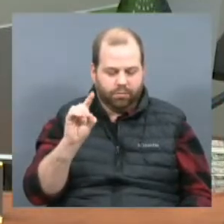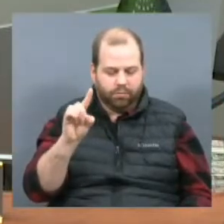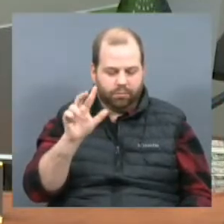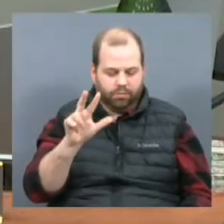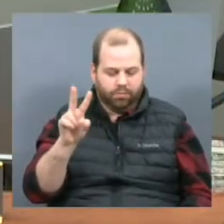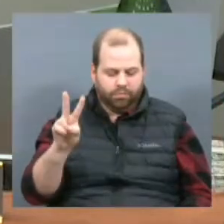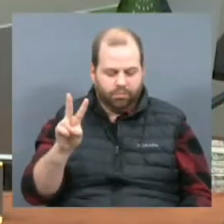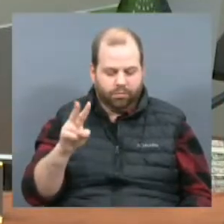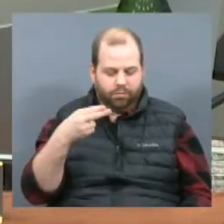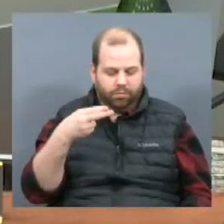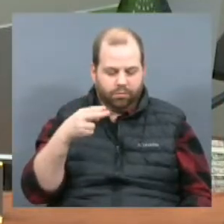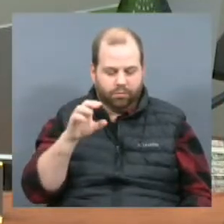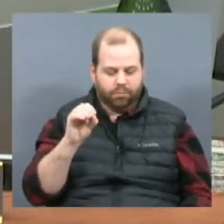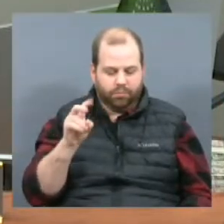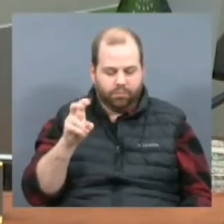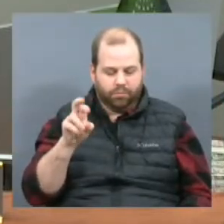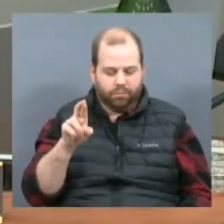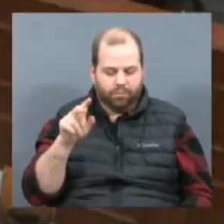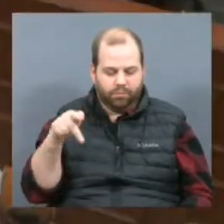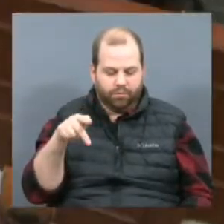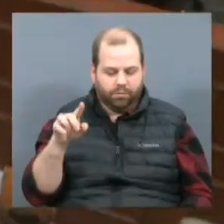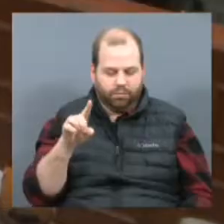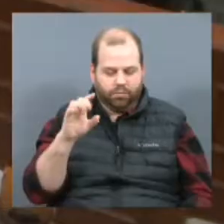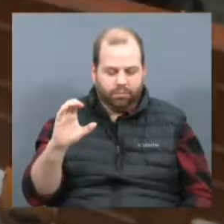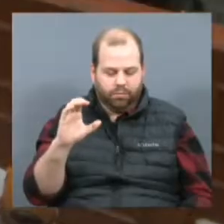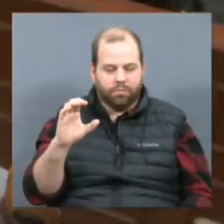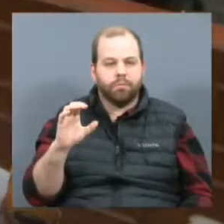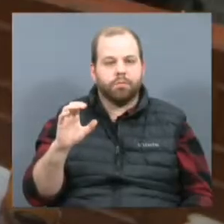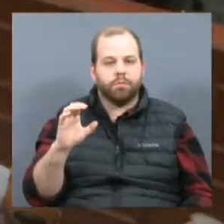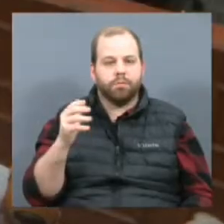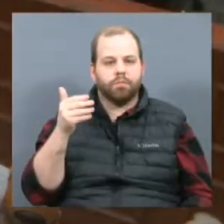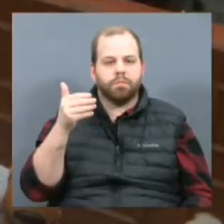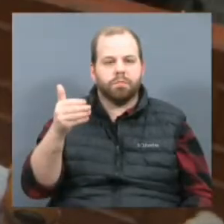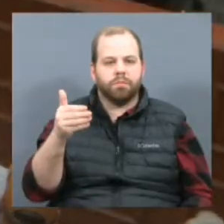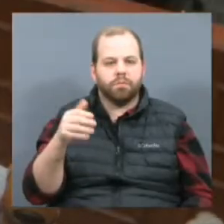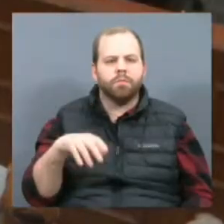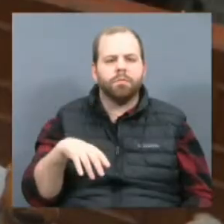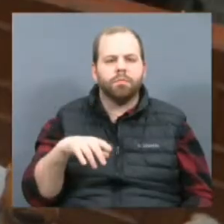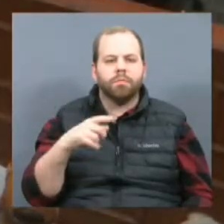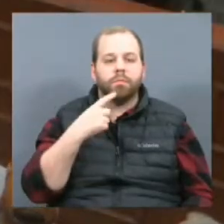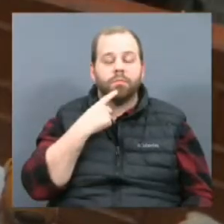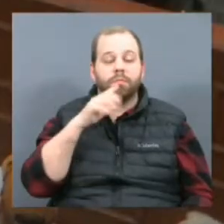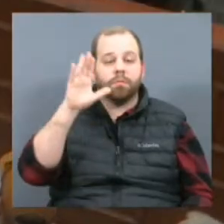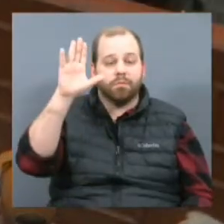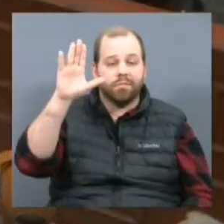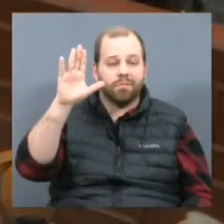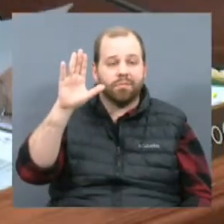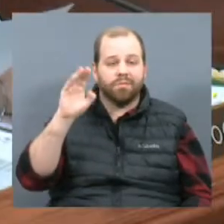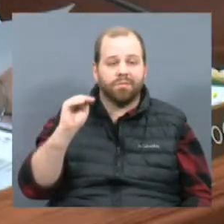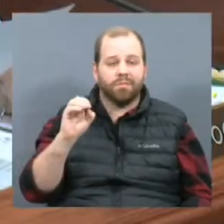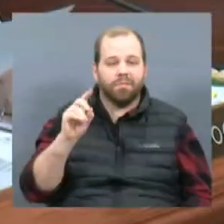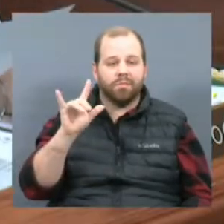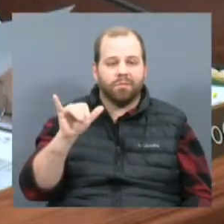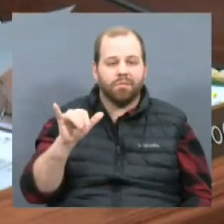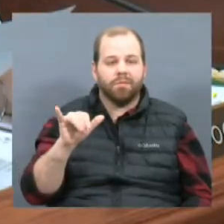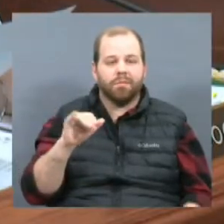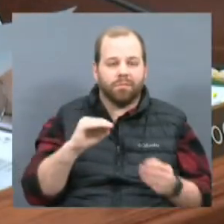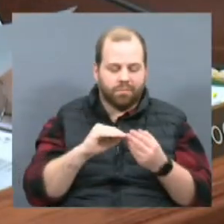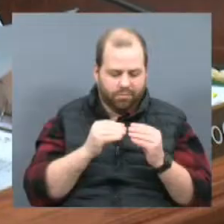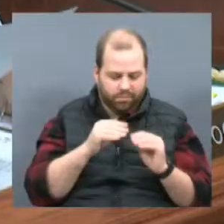the Hoover PDC. And go ahead, Monty. For the record, this is file number